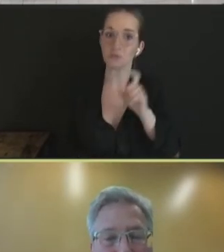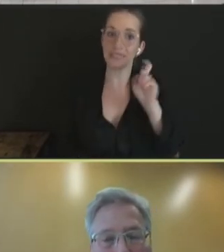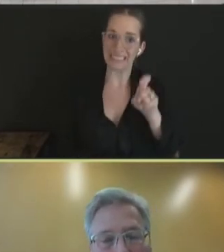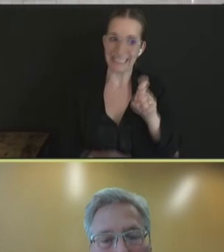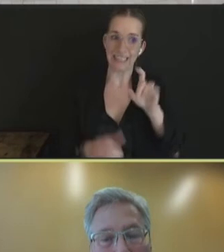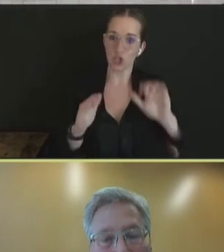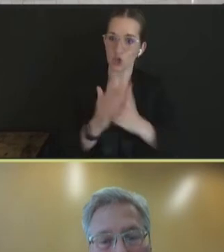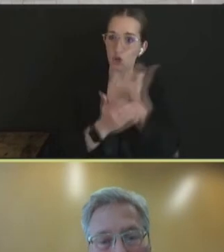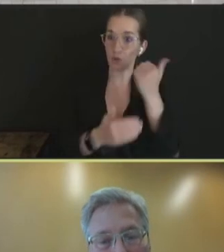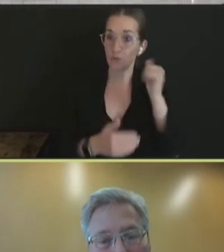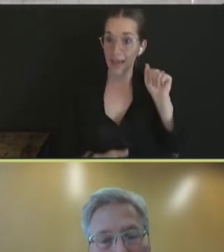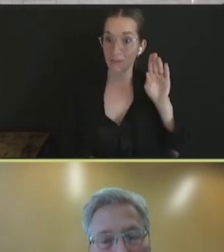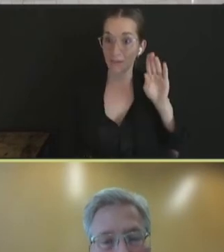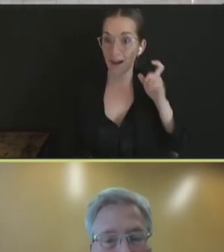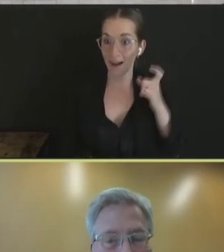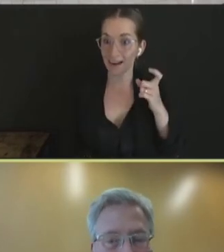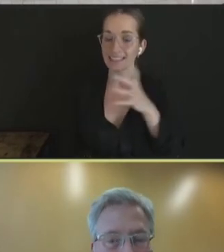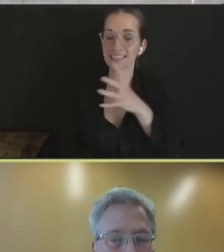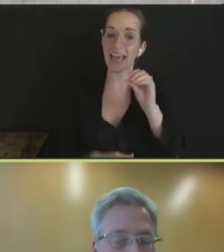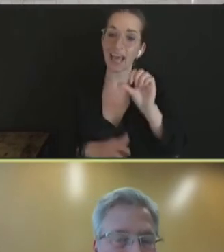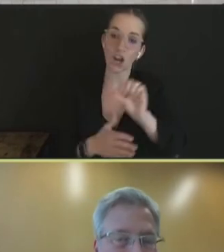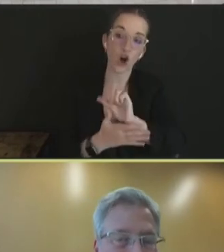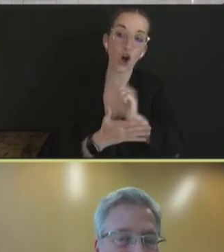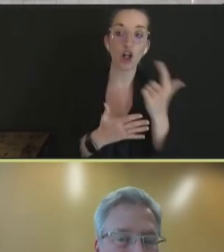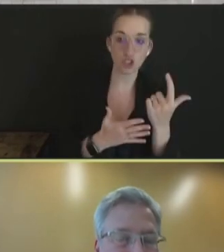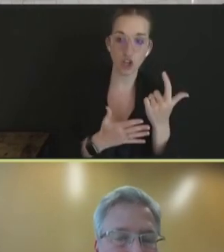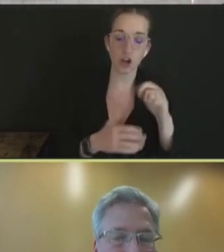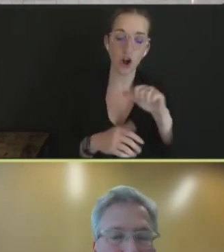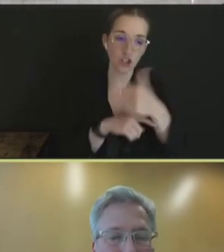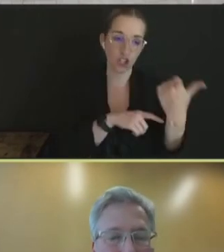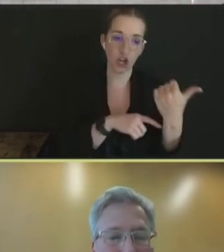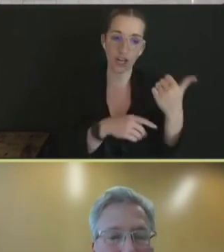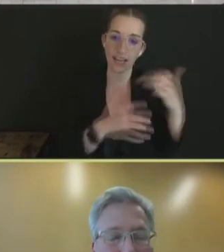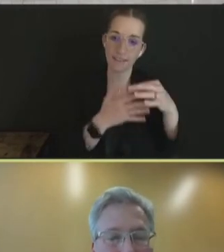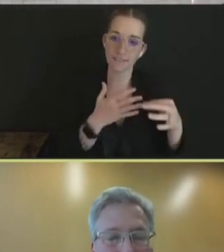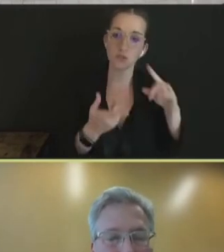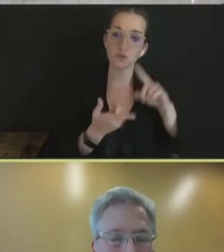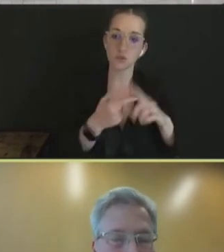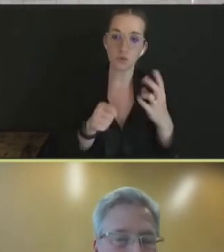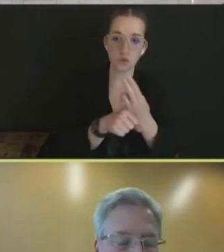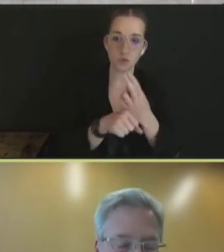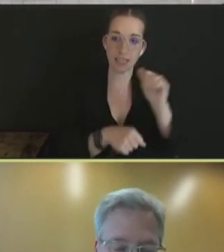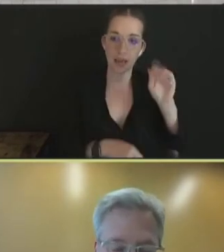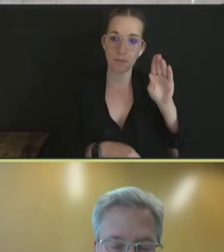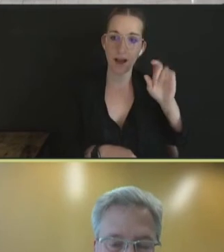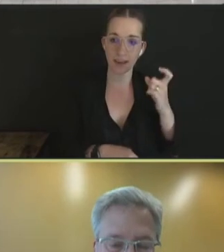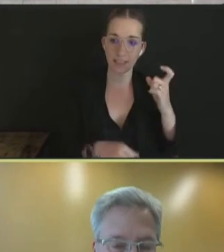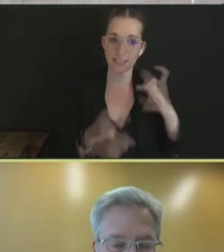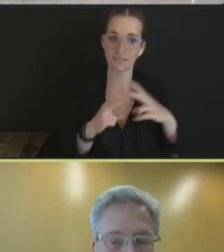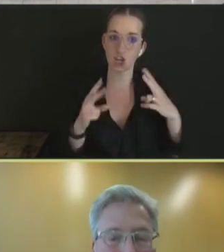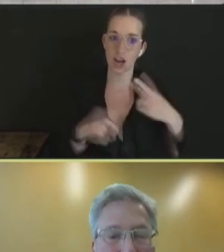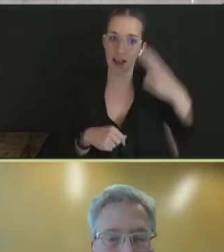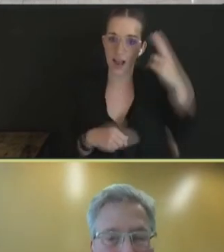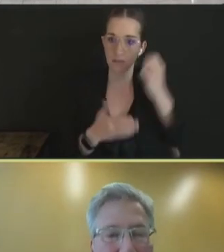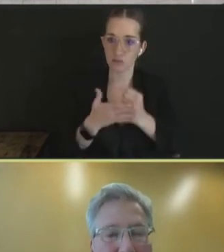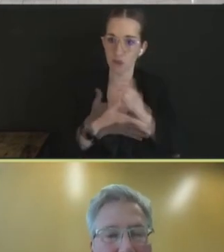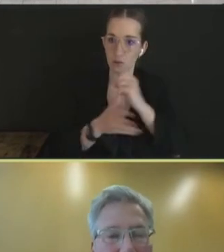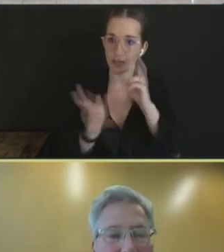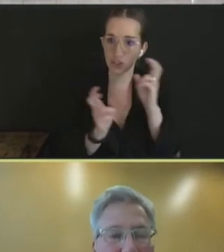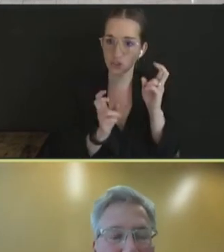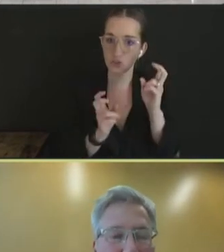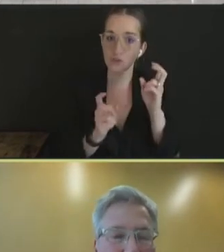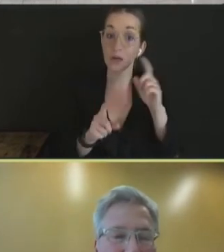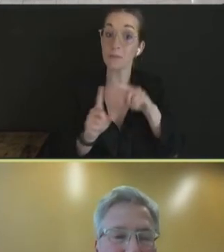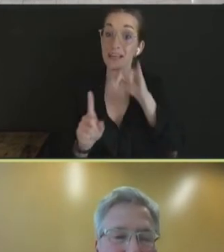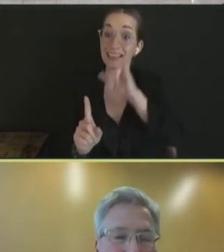antibiotics and alternatives to using those antibiotics, very high priority issues. Those alone, however, will not solve